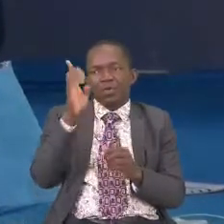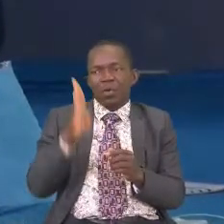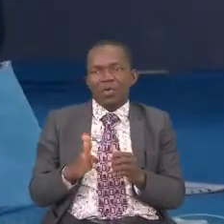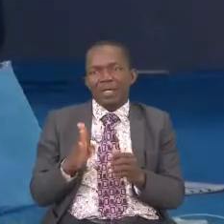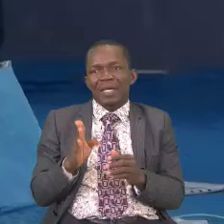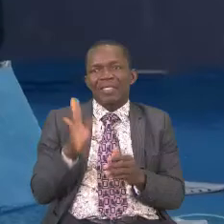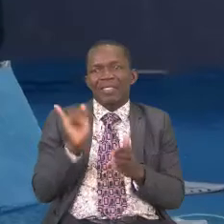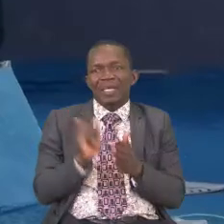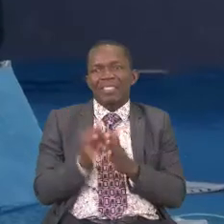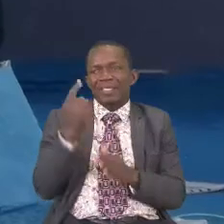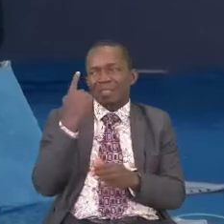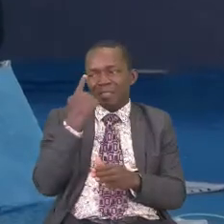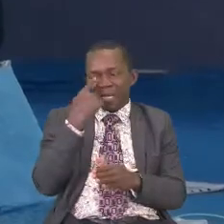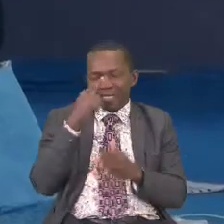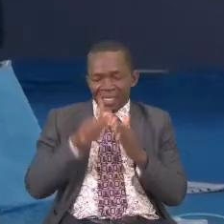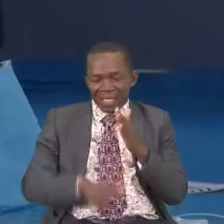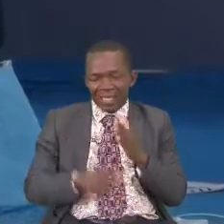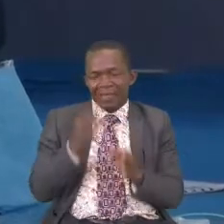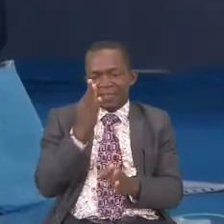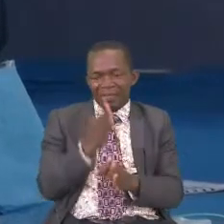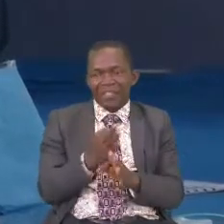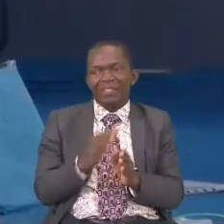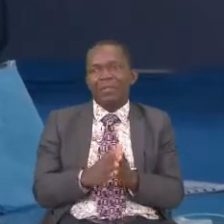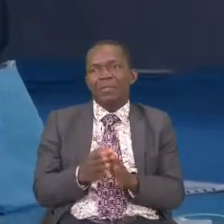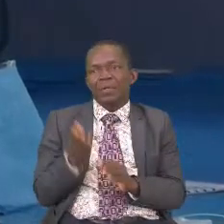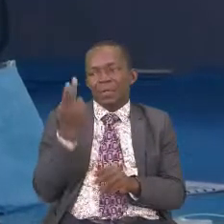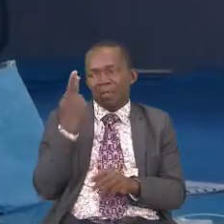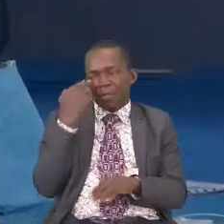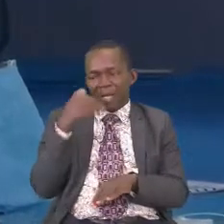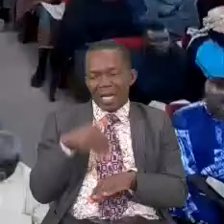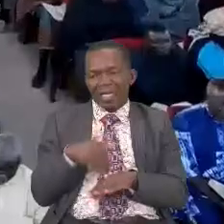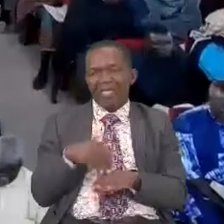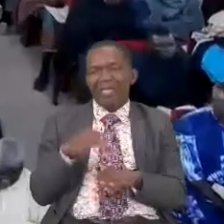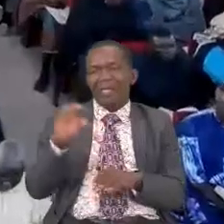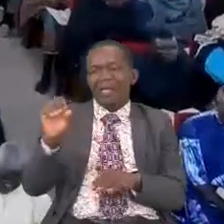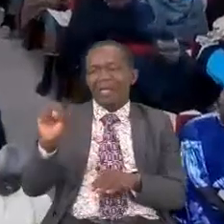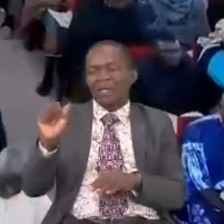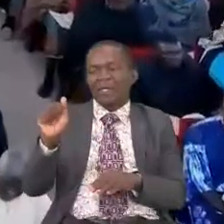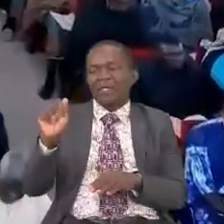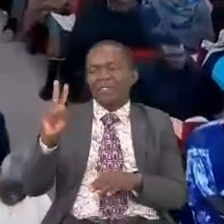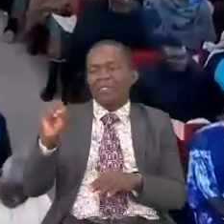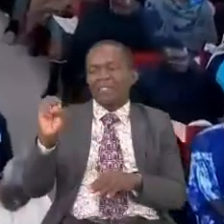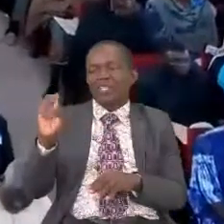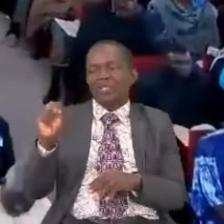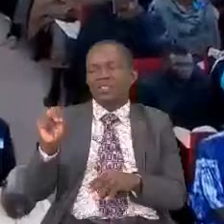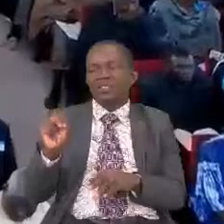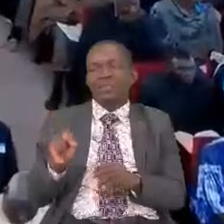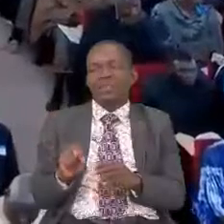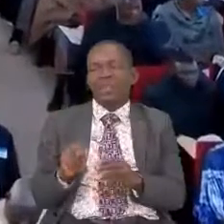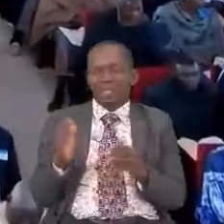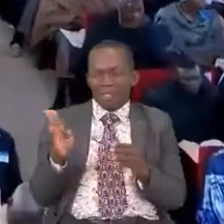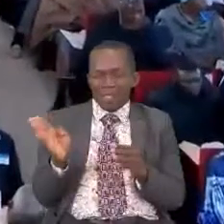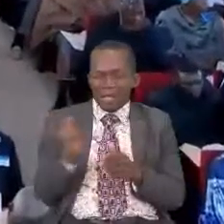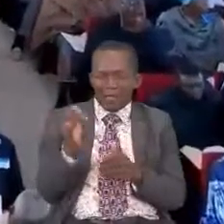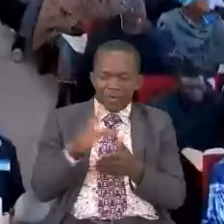And he had the promise. Look at Samson. And Samson, they're taking his eyes out. But his